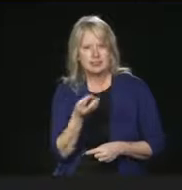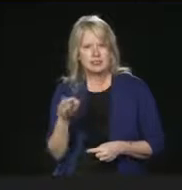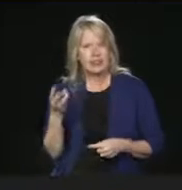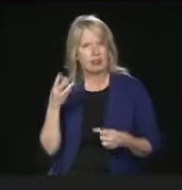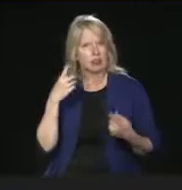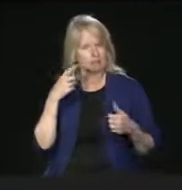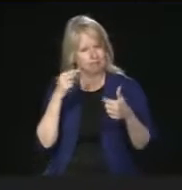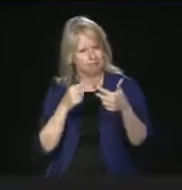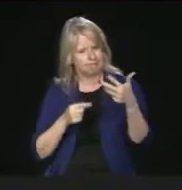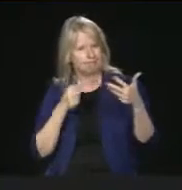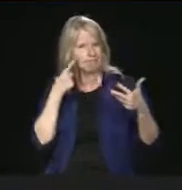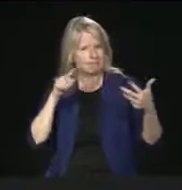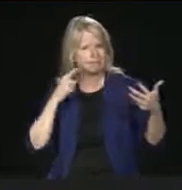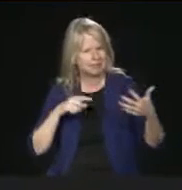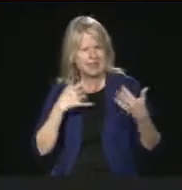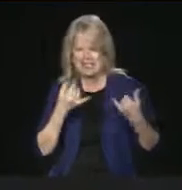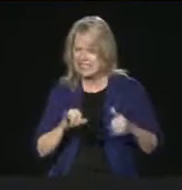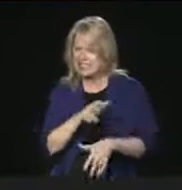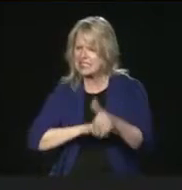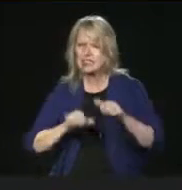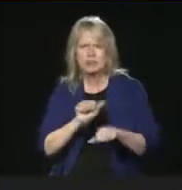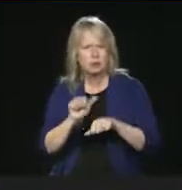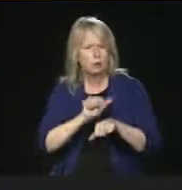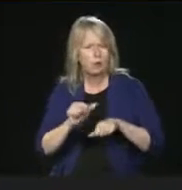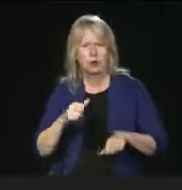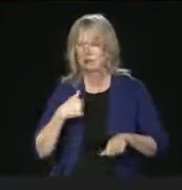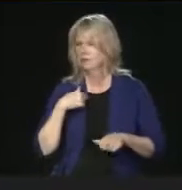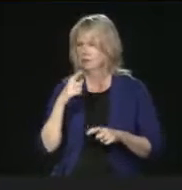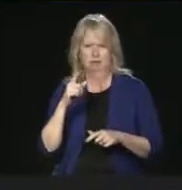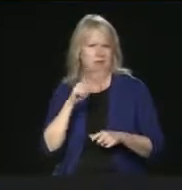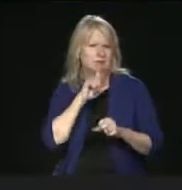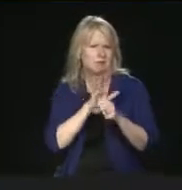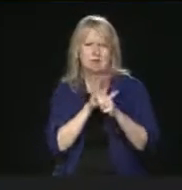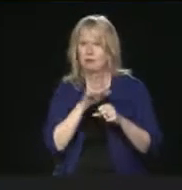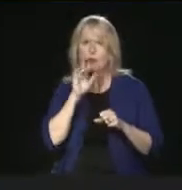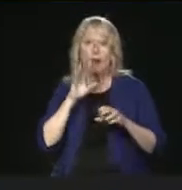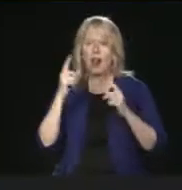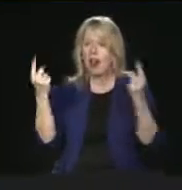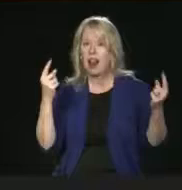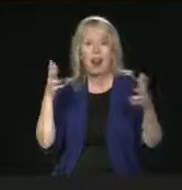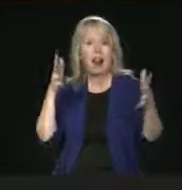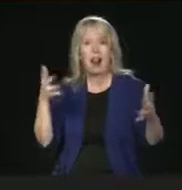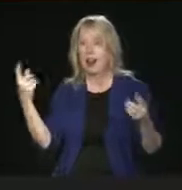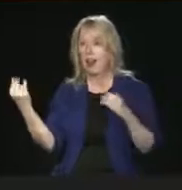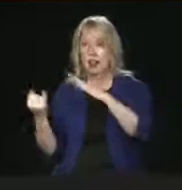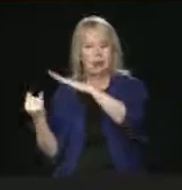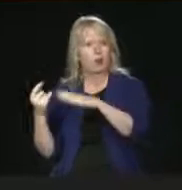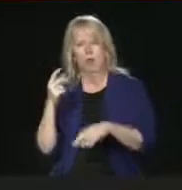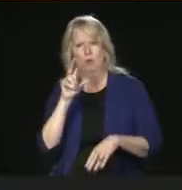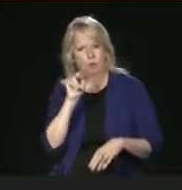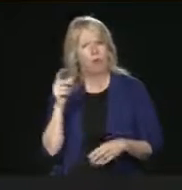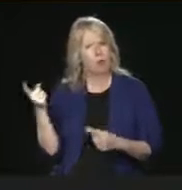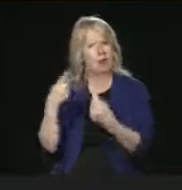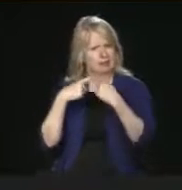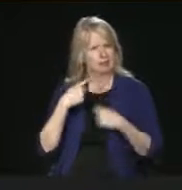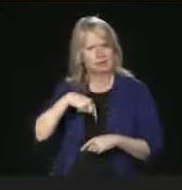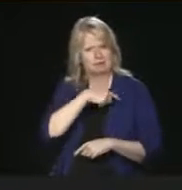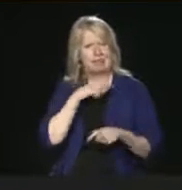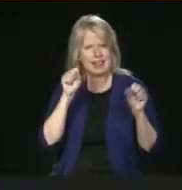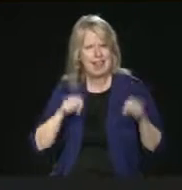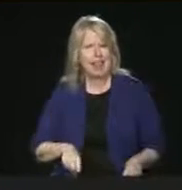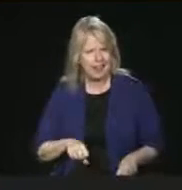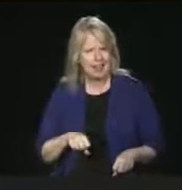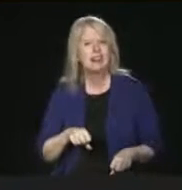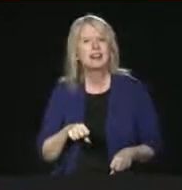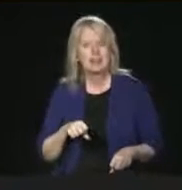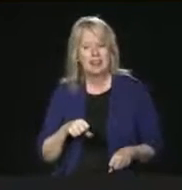work is continuing. We will not abandon you. You can rely on us. I want to thank you all for helping us